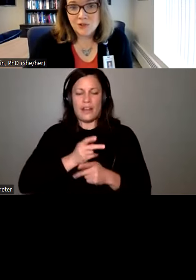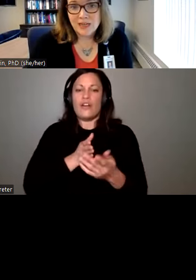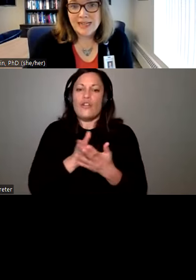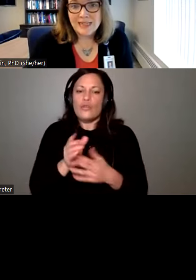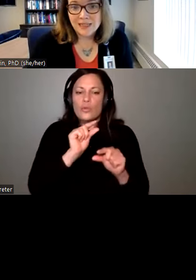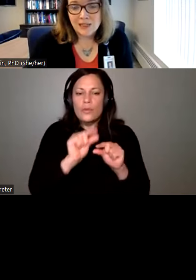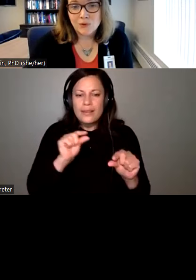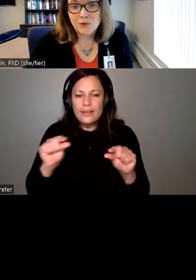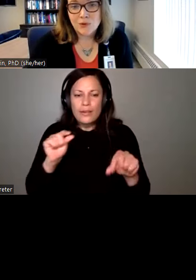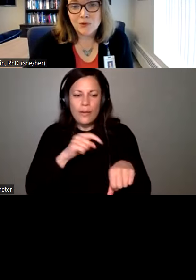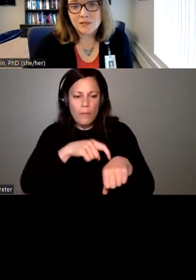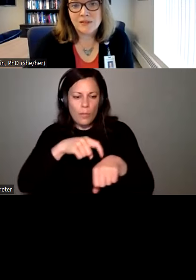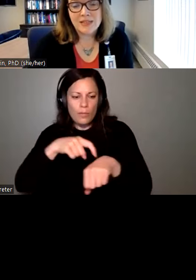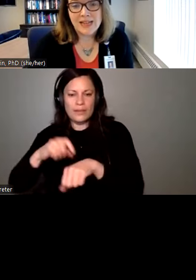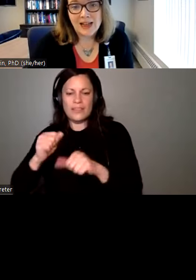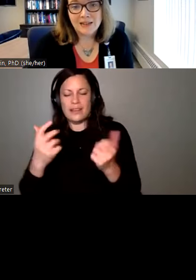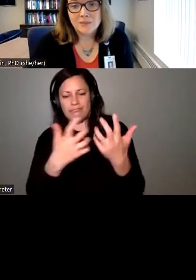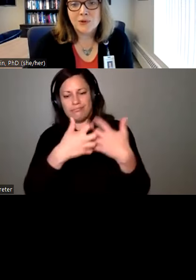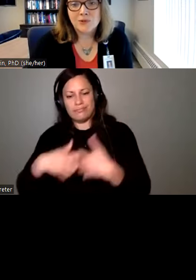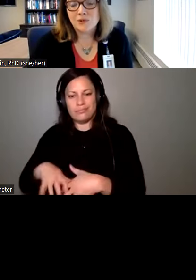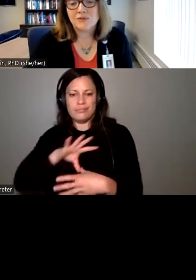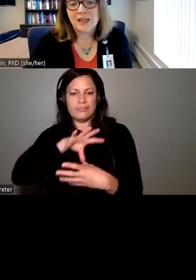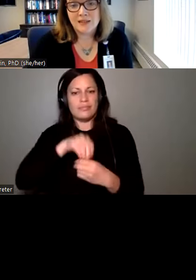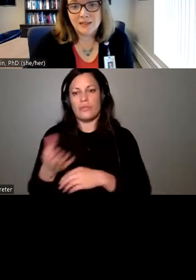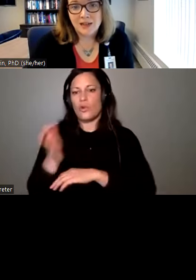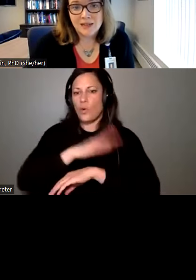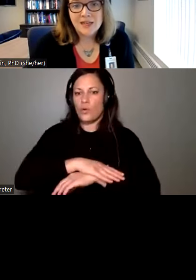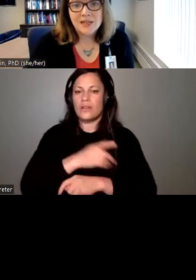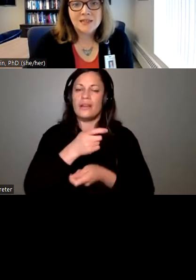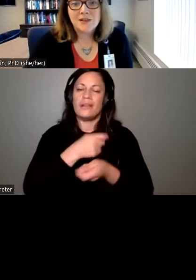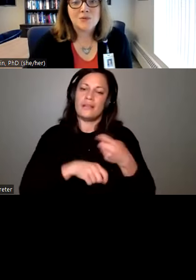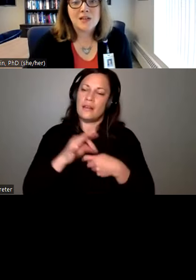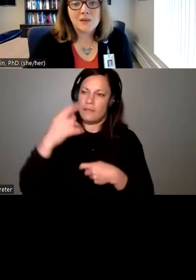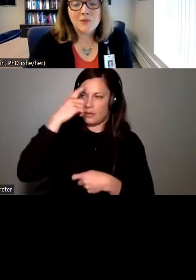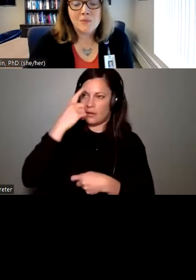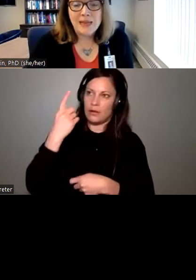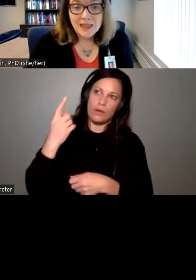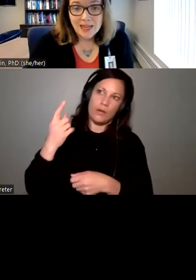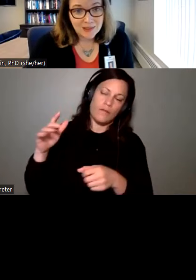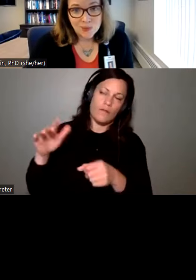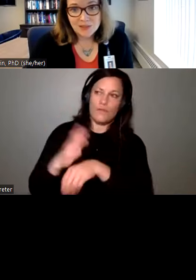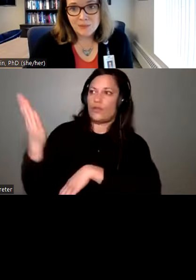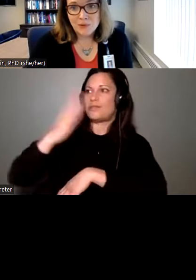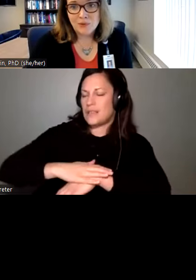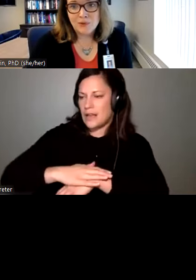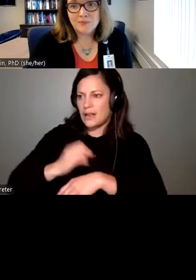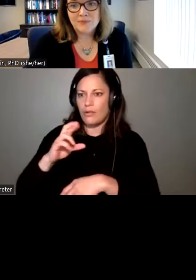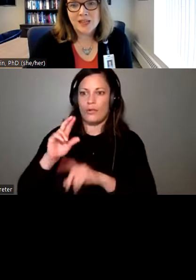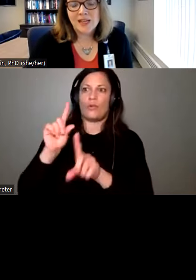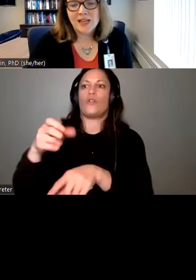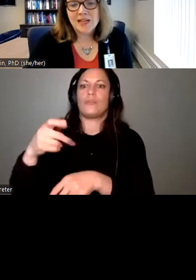be integrated easily through the courses of the day, as opposed to sort of setting aside time for big things once in a blue